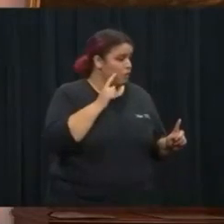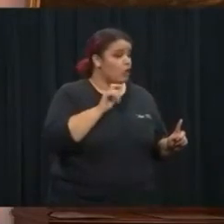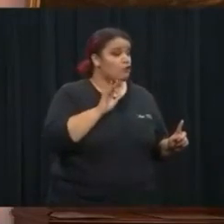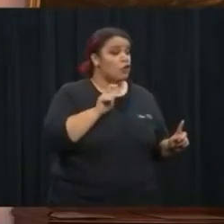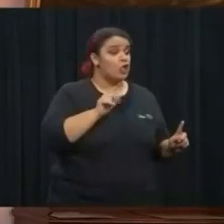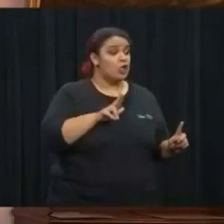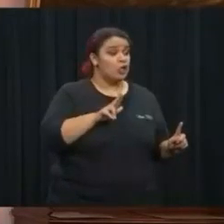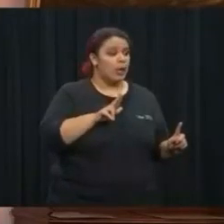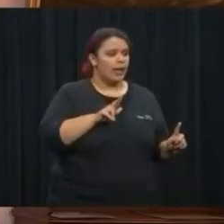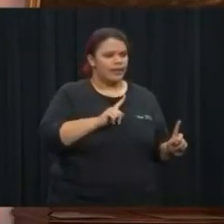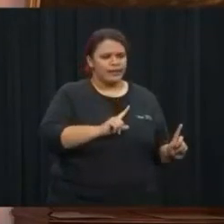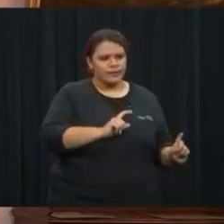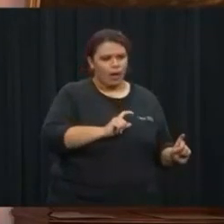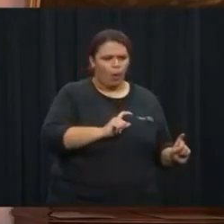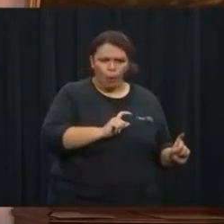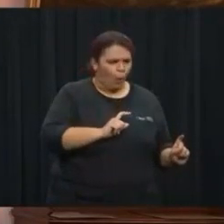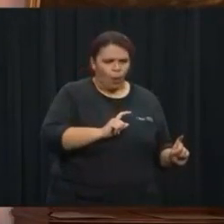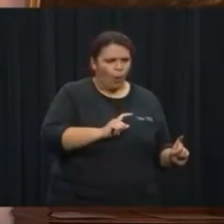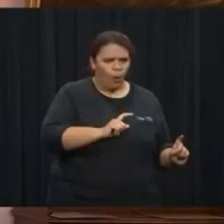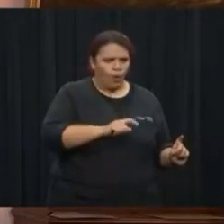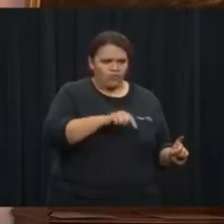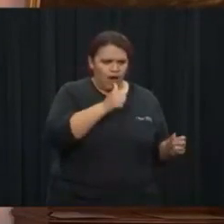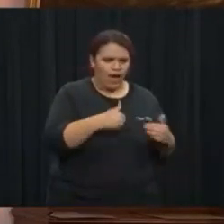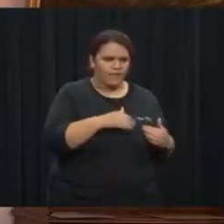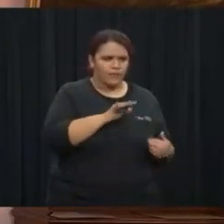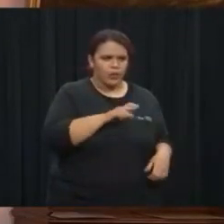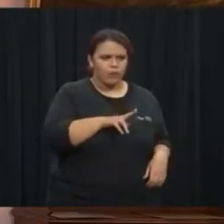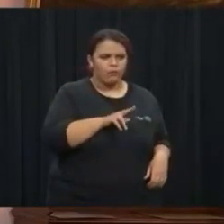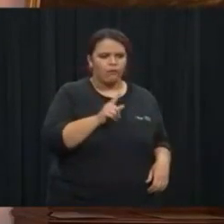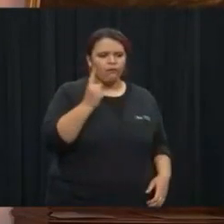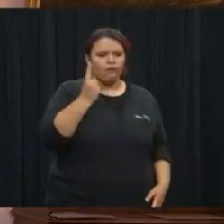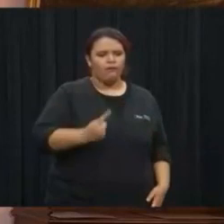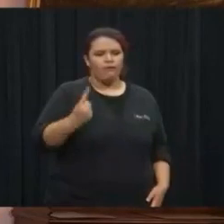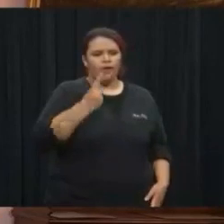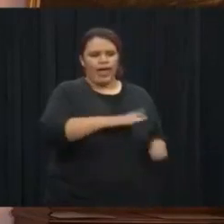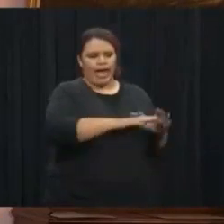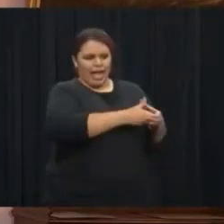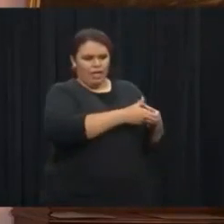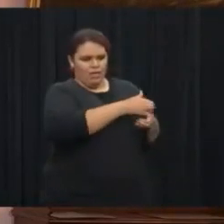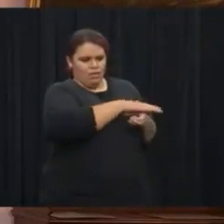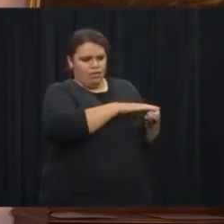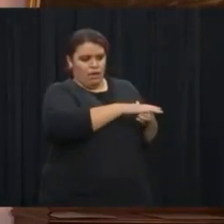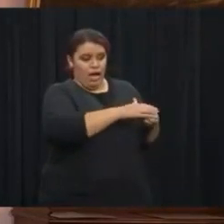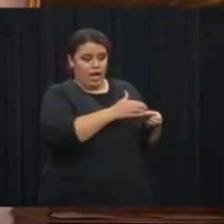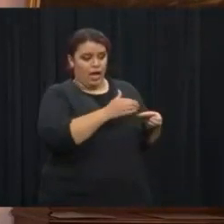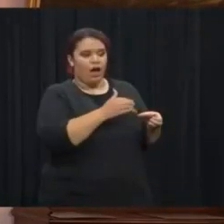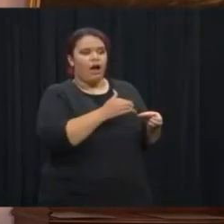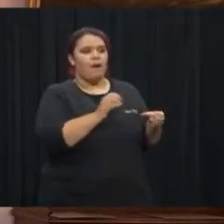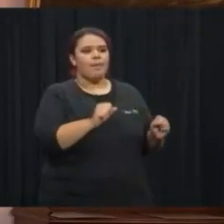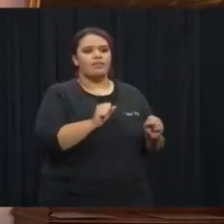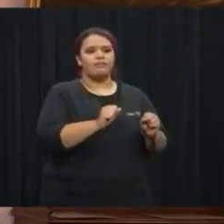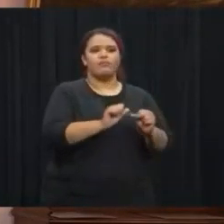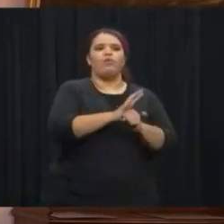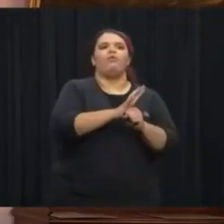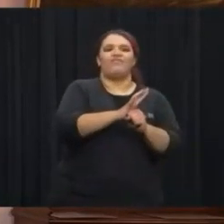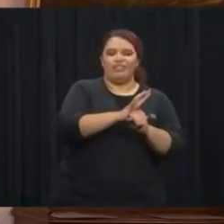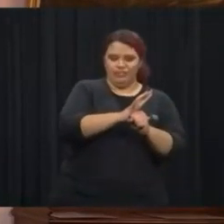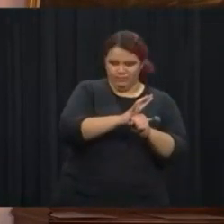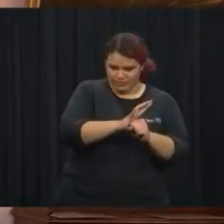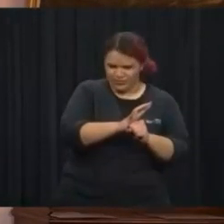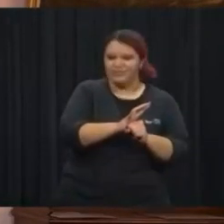we're really, the hospitals in that work are looking at all that. Everything we're doing is to not have to make